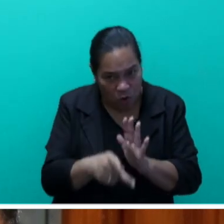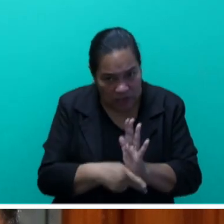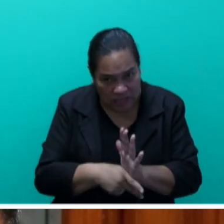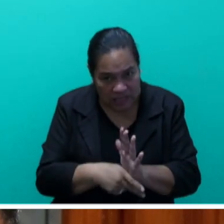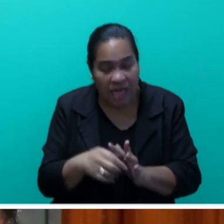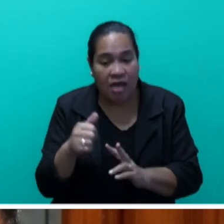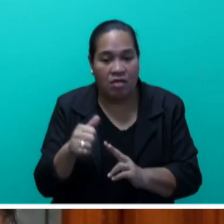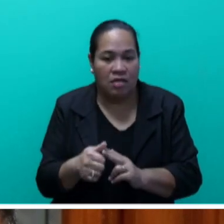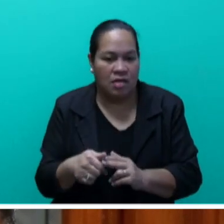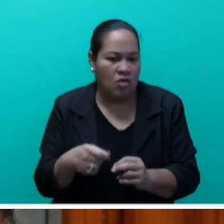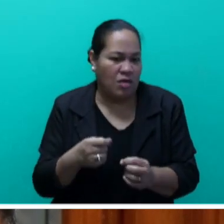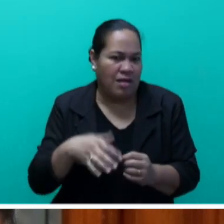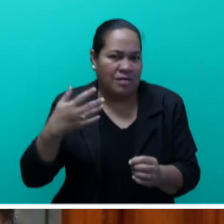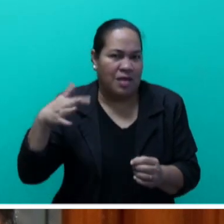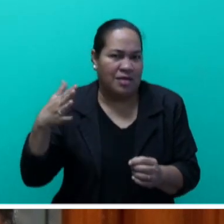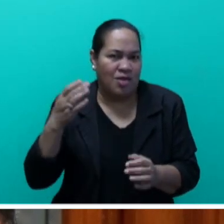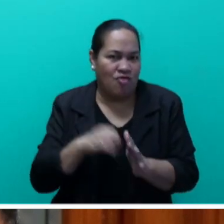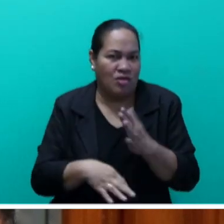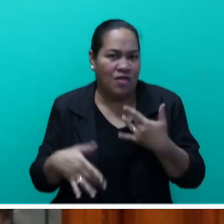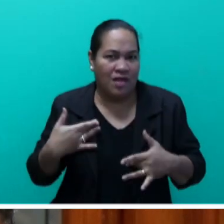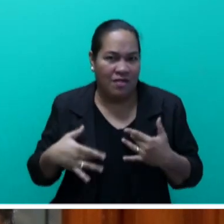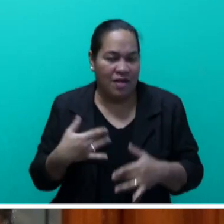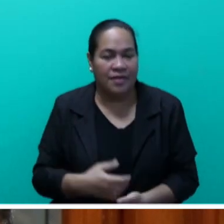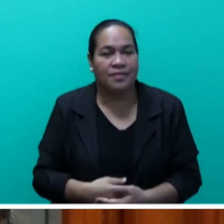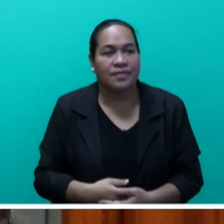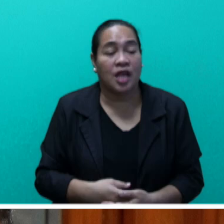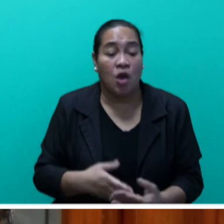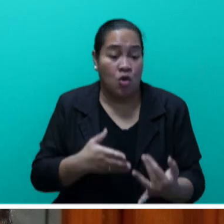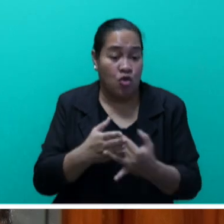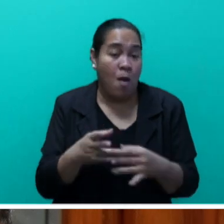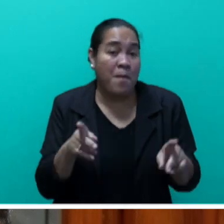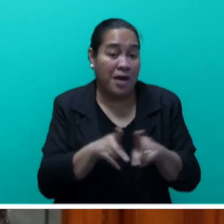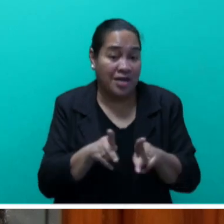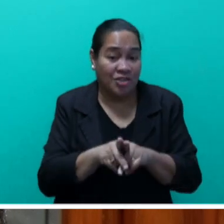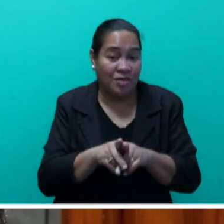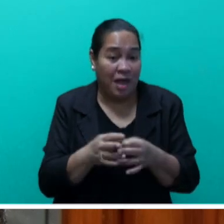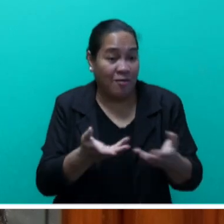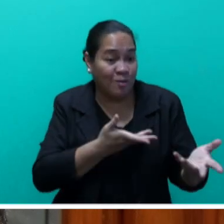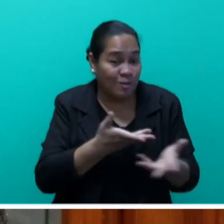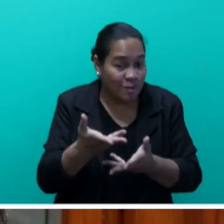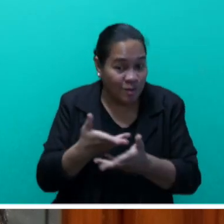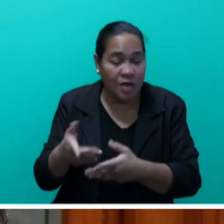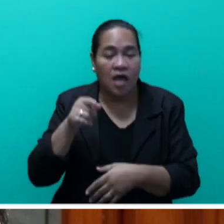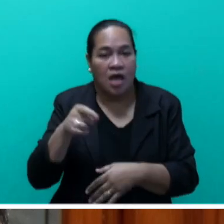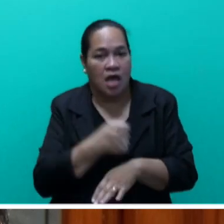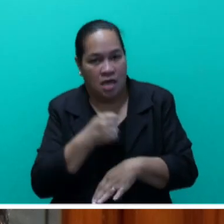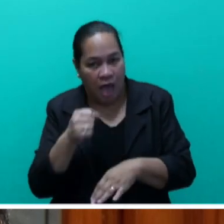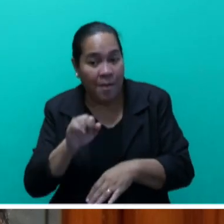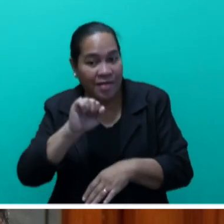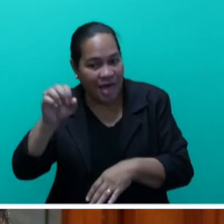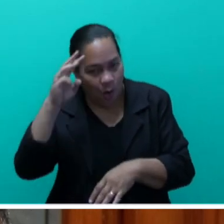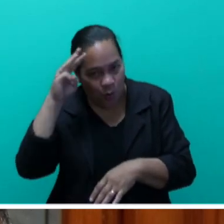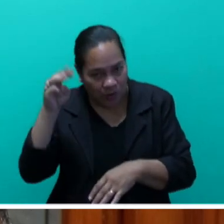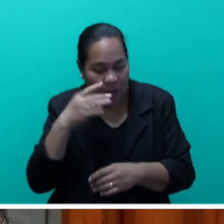the high cost of living. Mr. Speaker, sir, through partnership and collaboration, the coalition government in their wisdom have